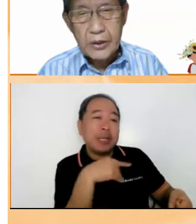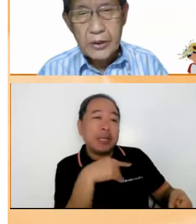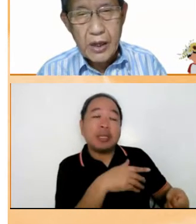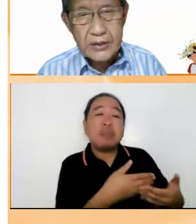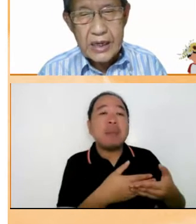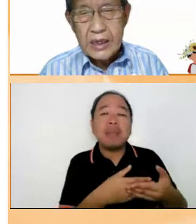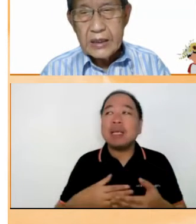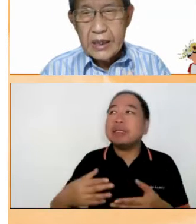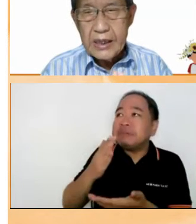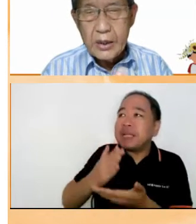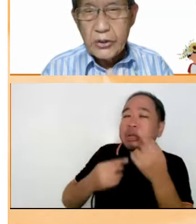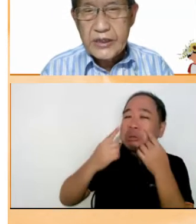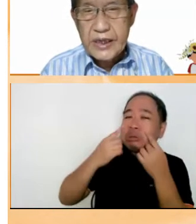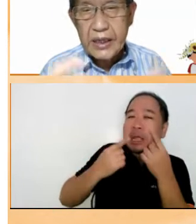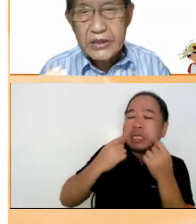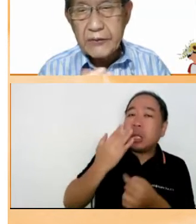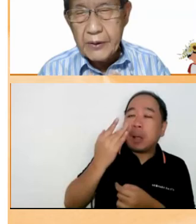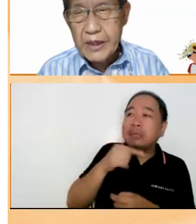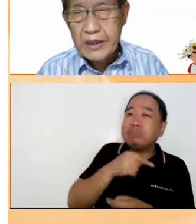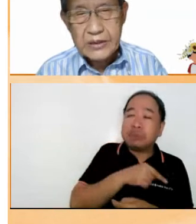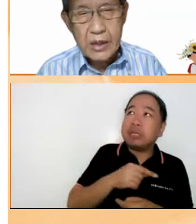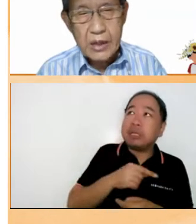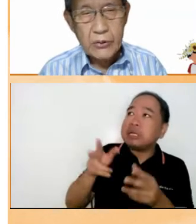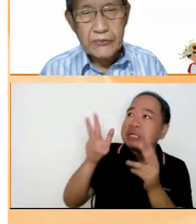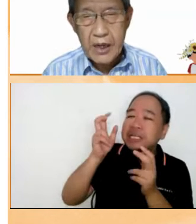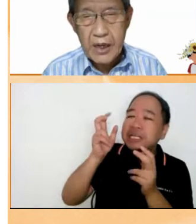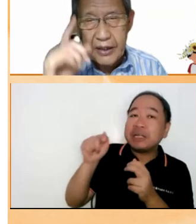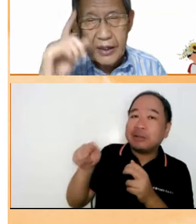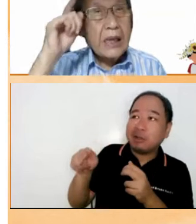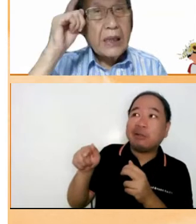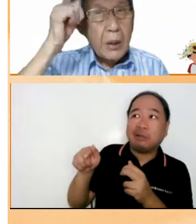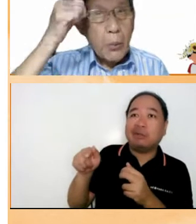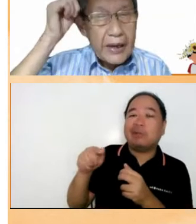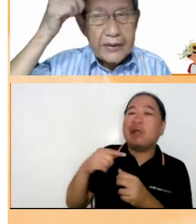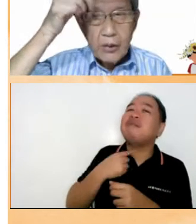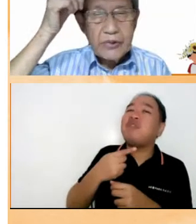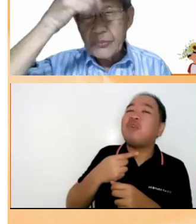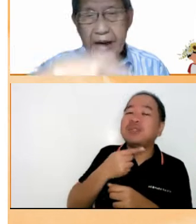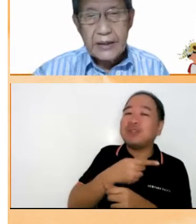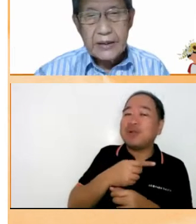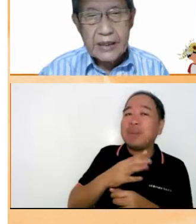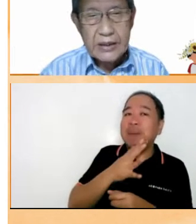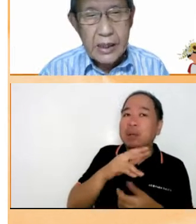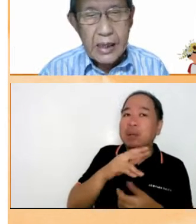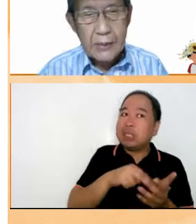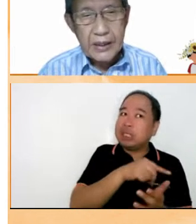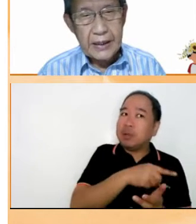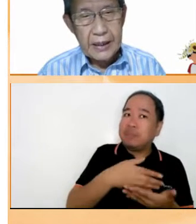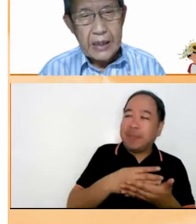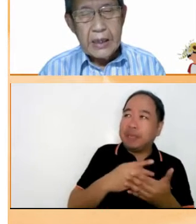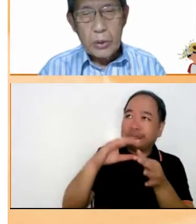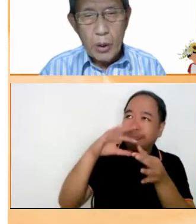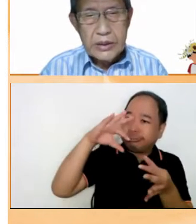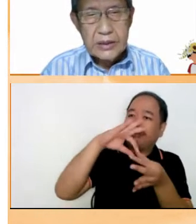crying because he or she hears the familiar sound of the mother. The wiring of the brain is